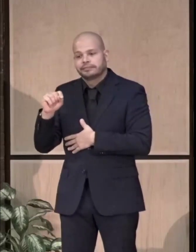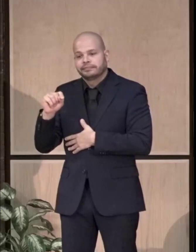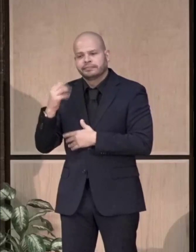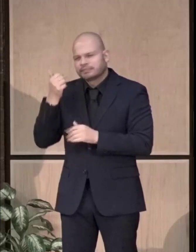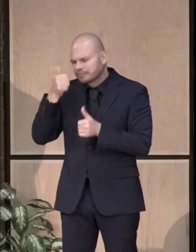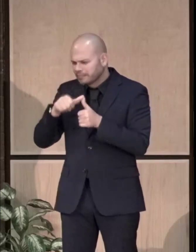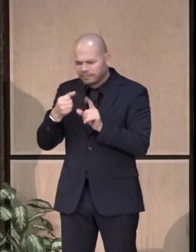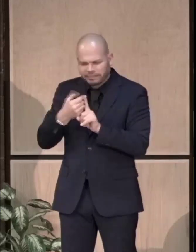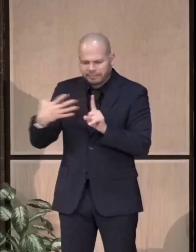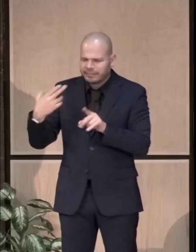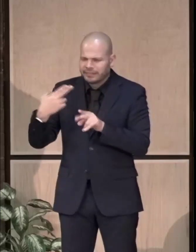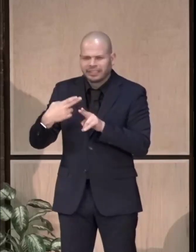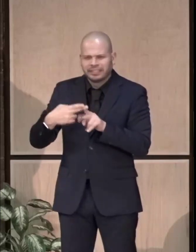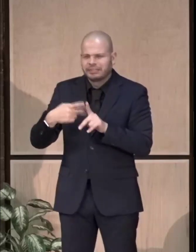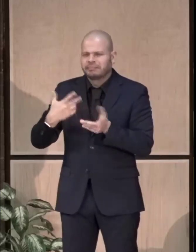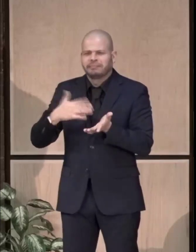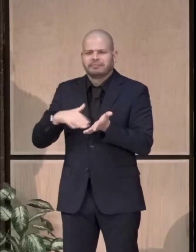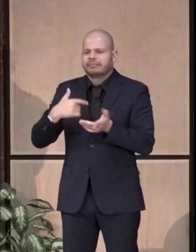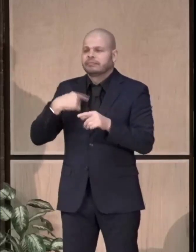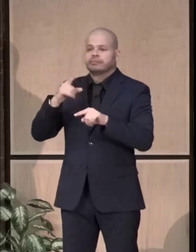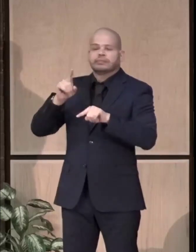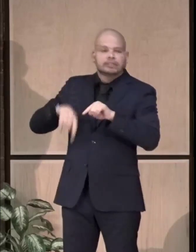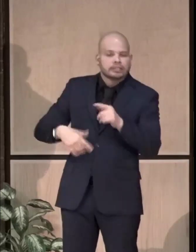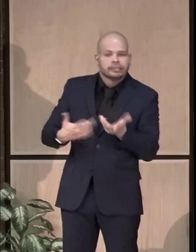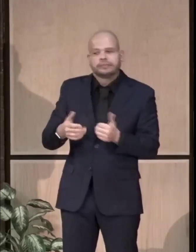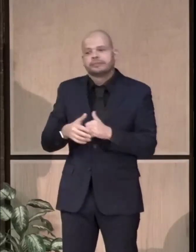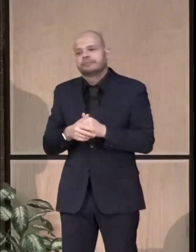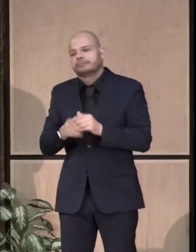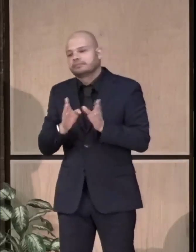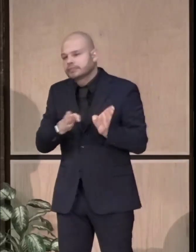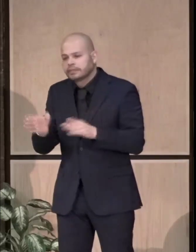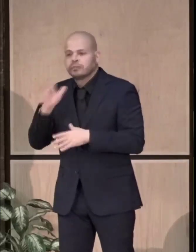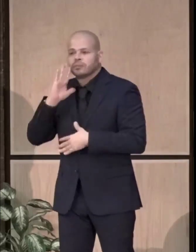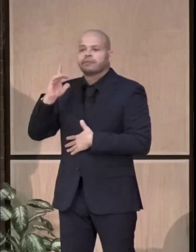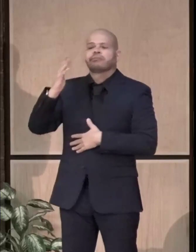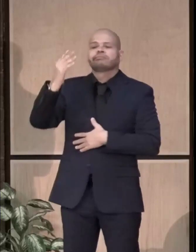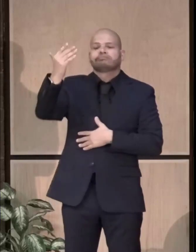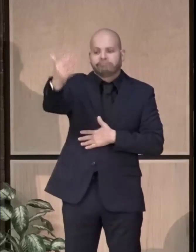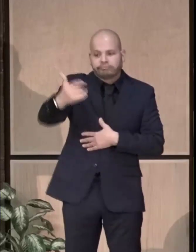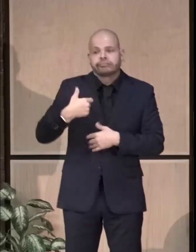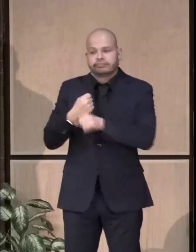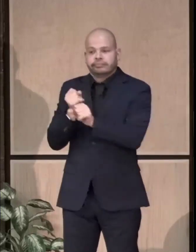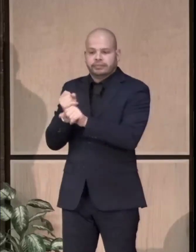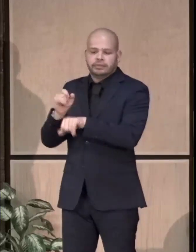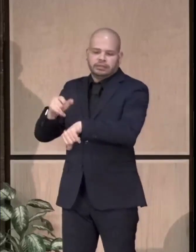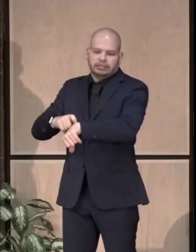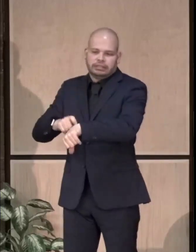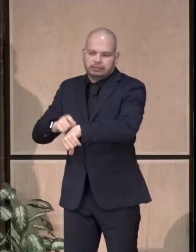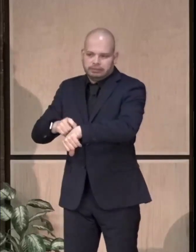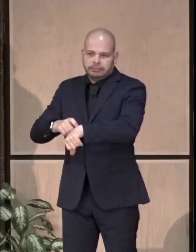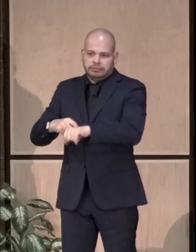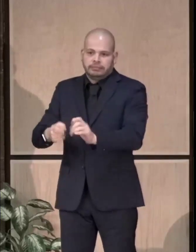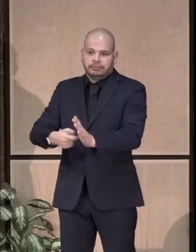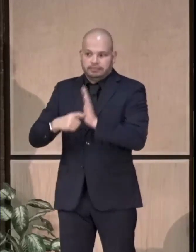acknowledging that they wouldn't be there and they're planning on to make up the work at another time,